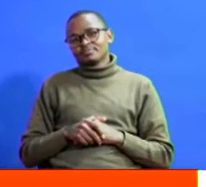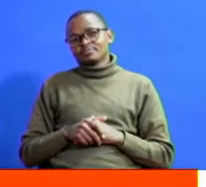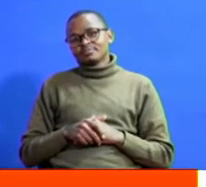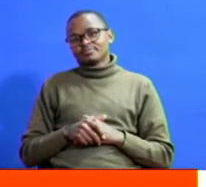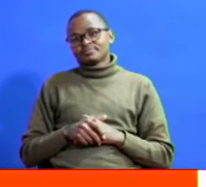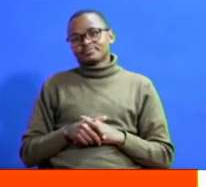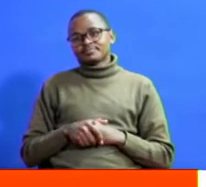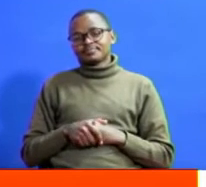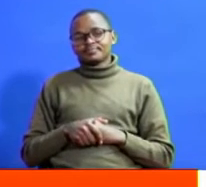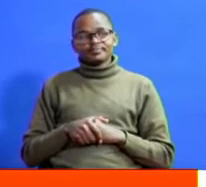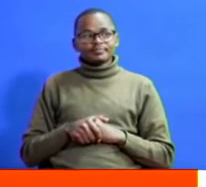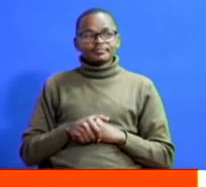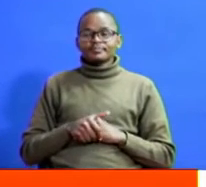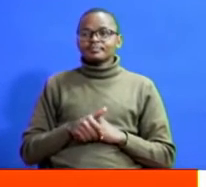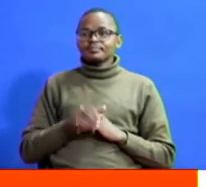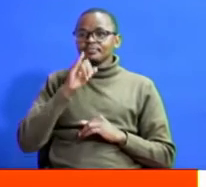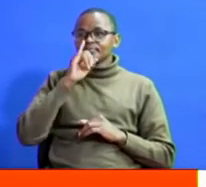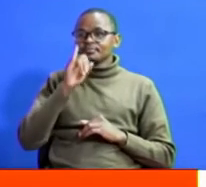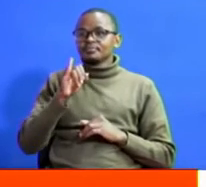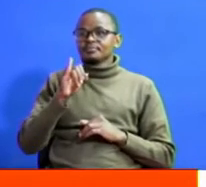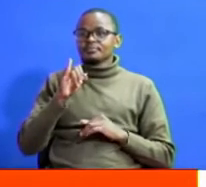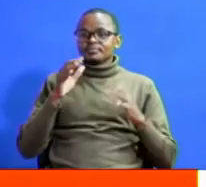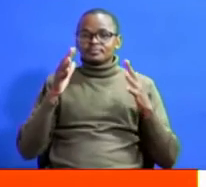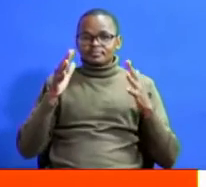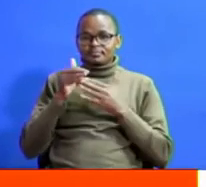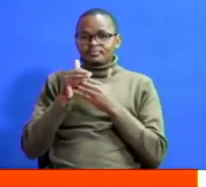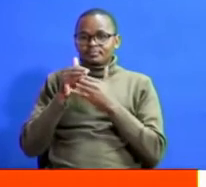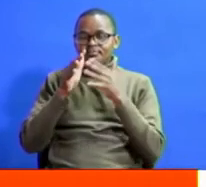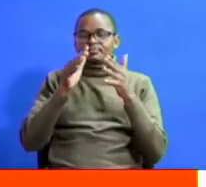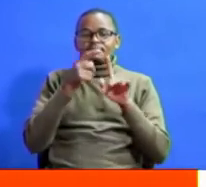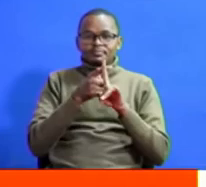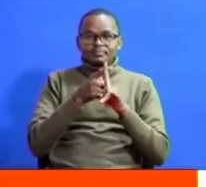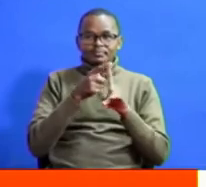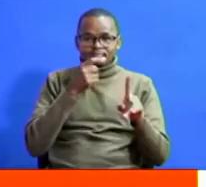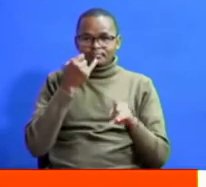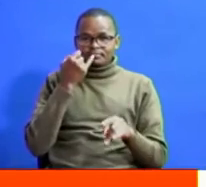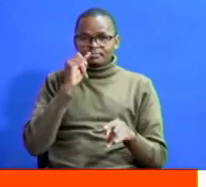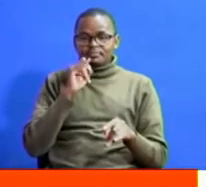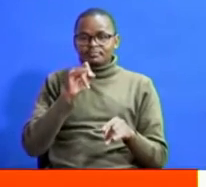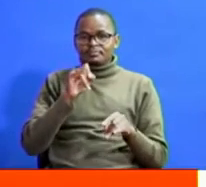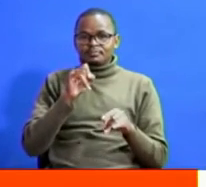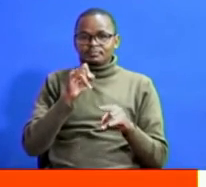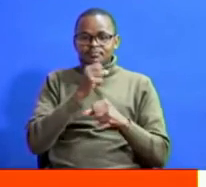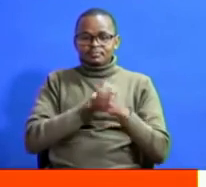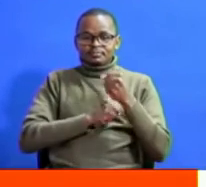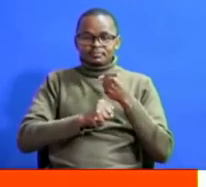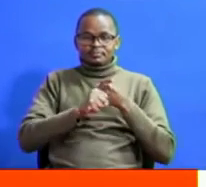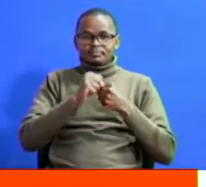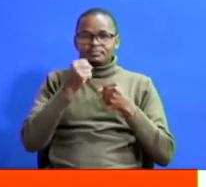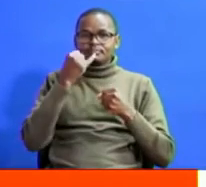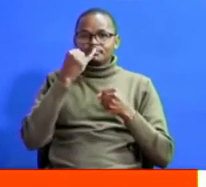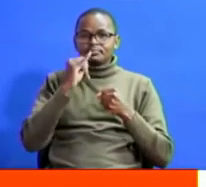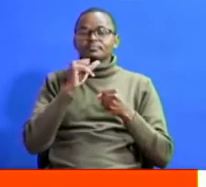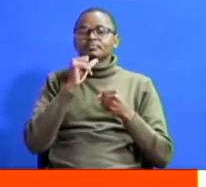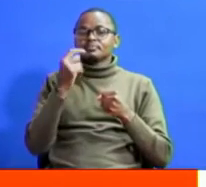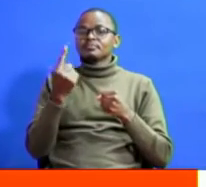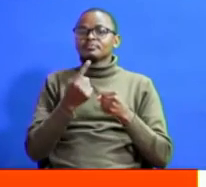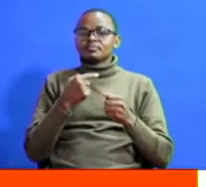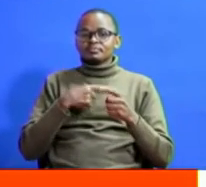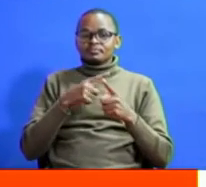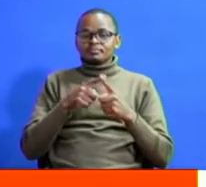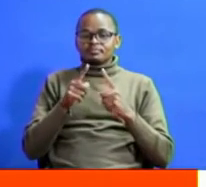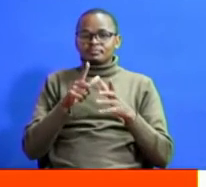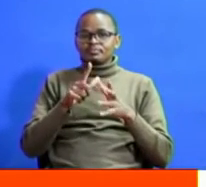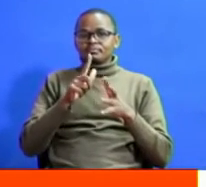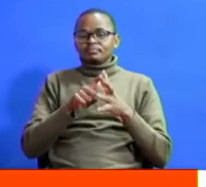that. Yeah, I think Gachagua is actually a great leader. Mm-hmm. From his track of performance we've seen. It's not the first time he's taking a role in